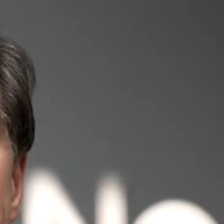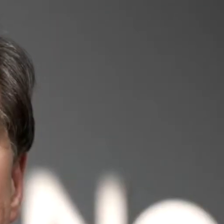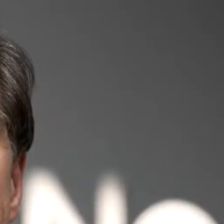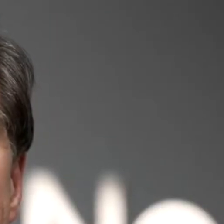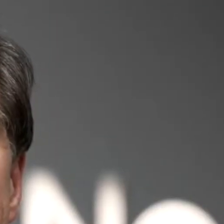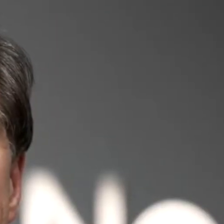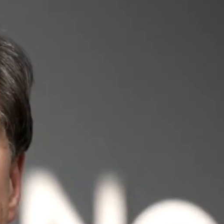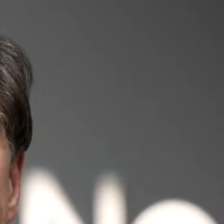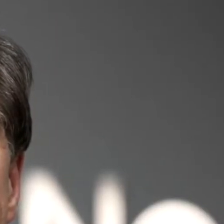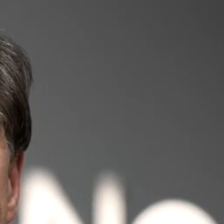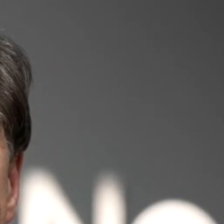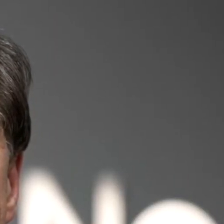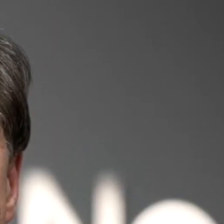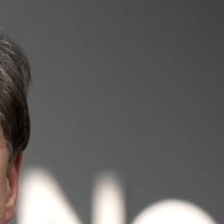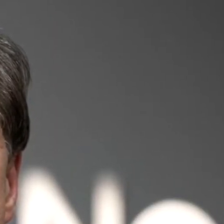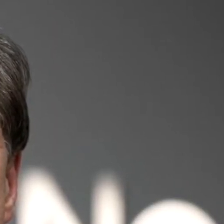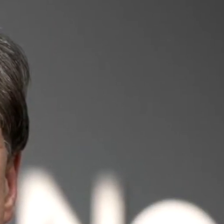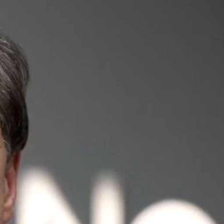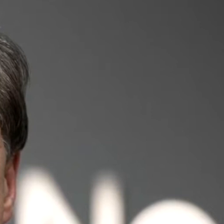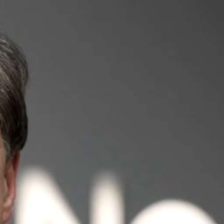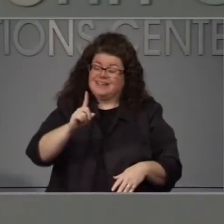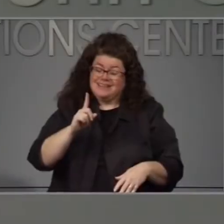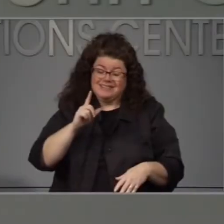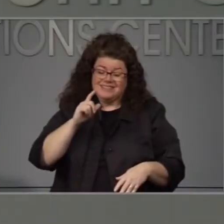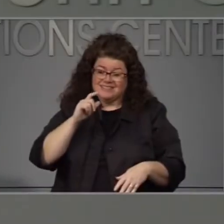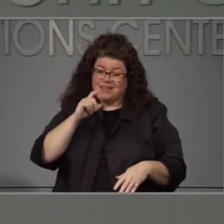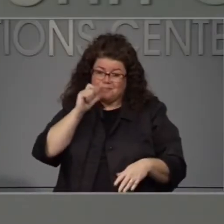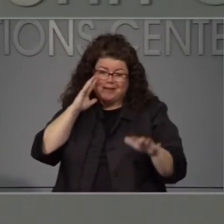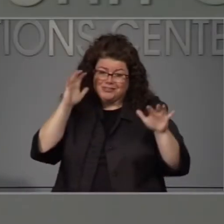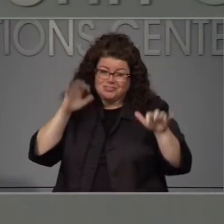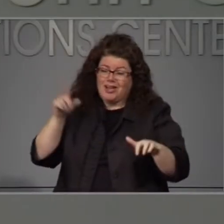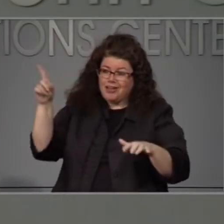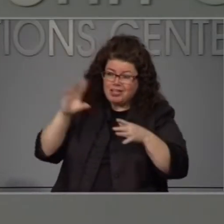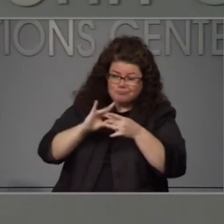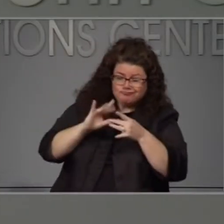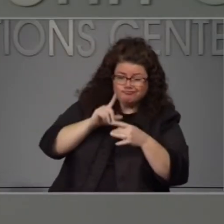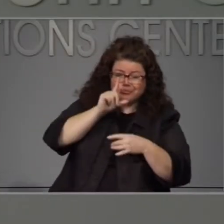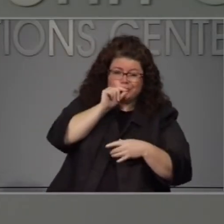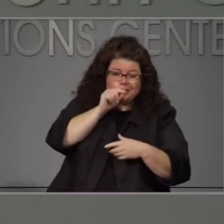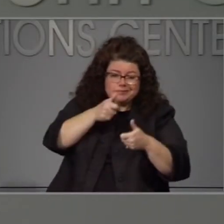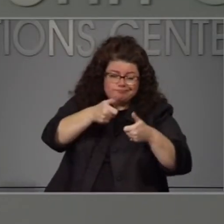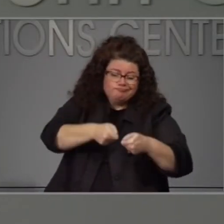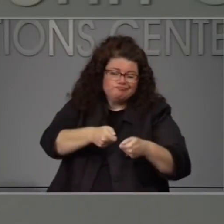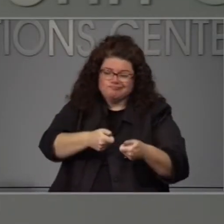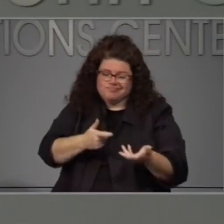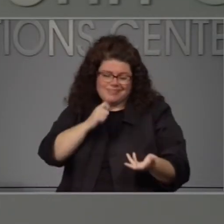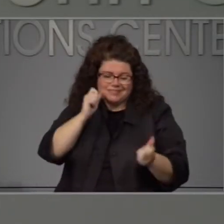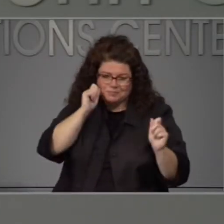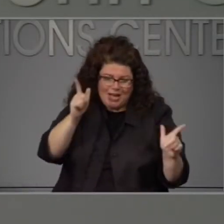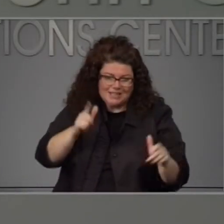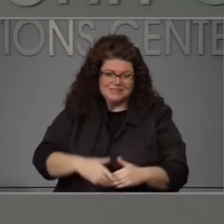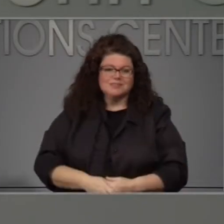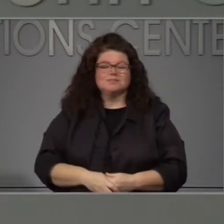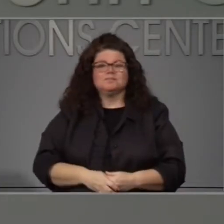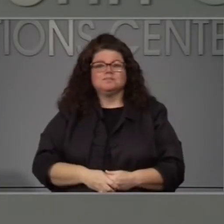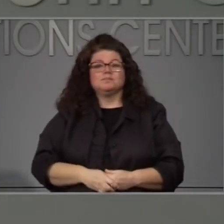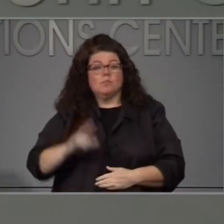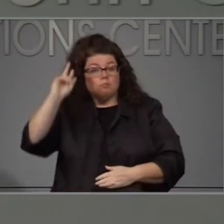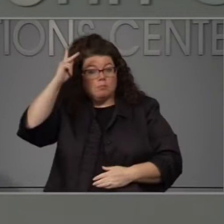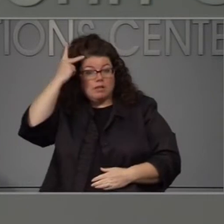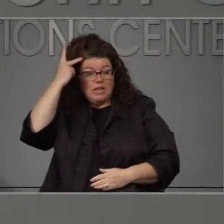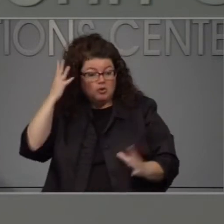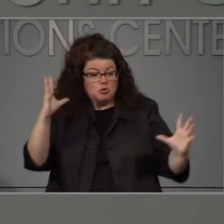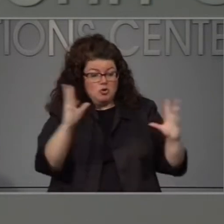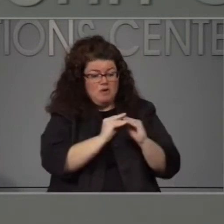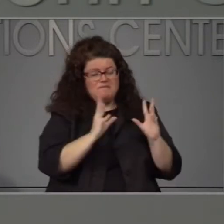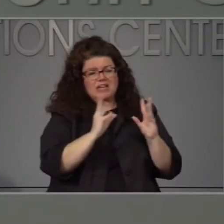But Governor Cooper refusing to back down. I will say that it's okay for political conventions to be